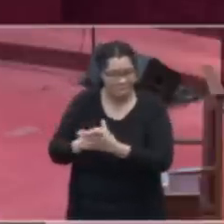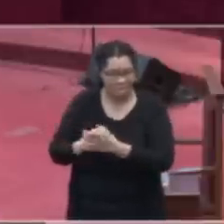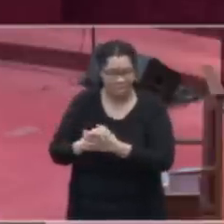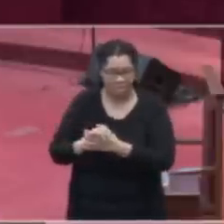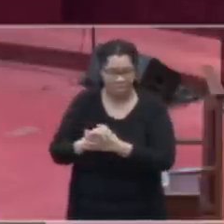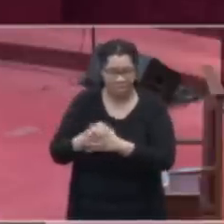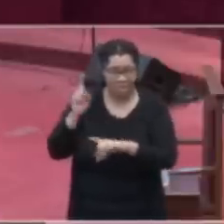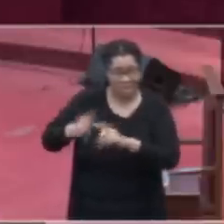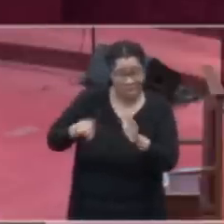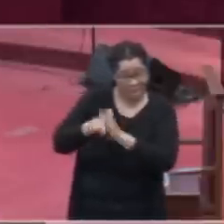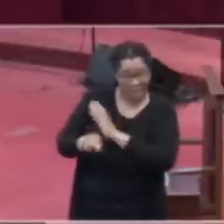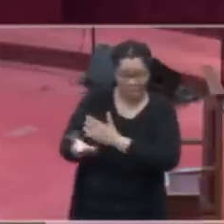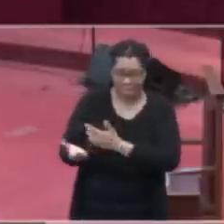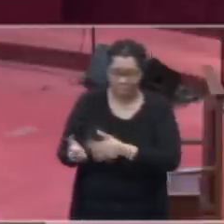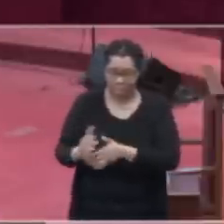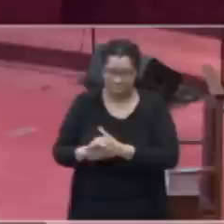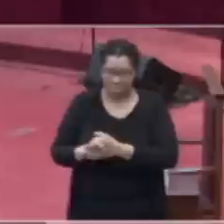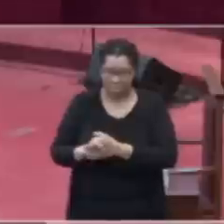Can't kill her,